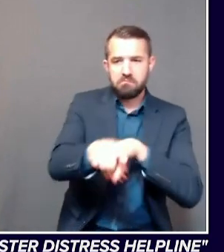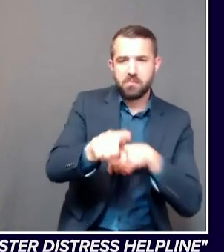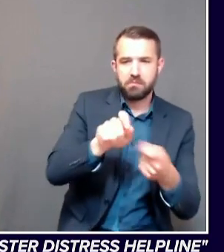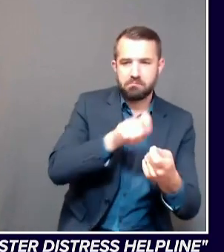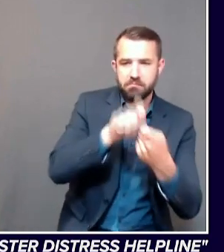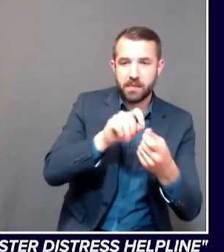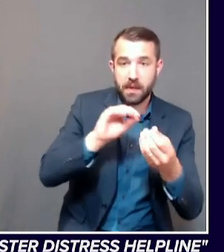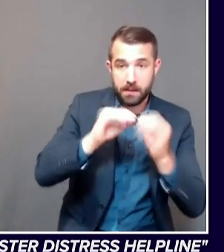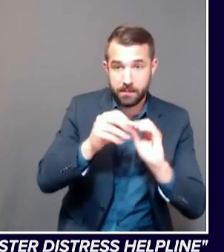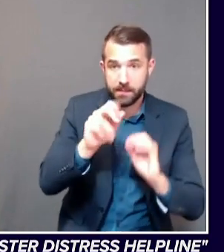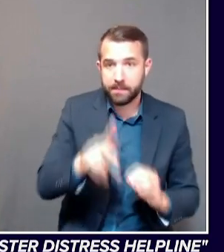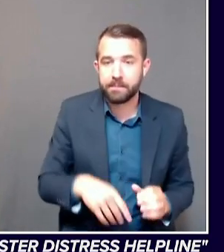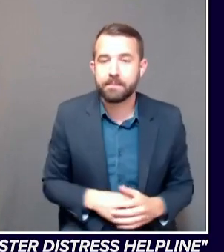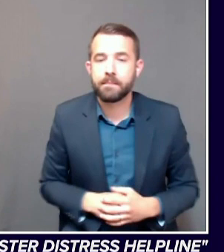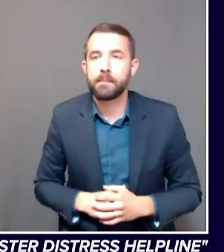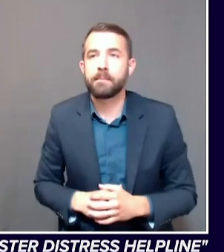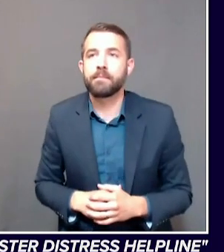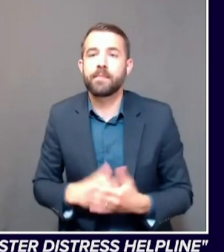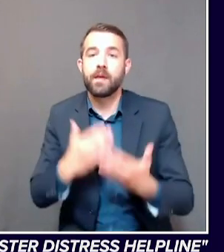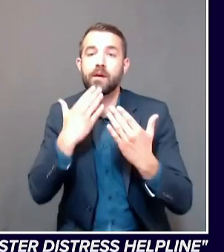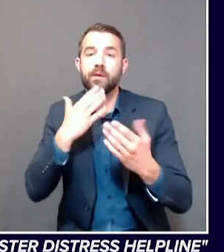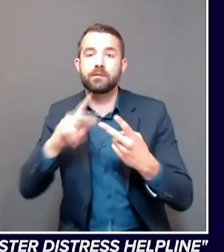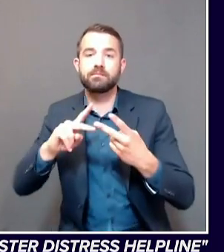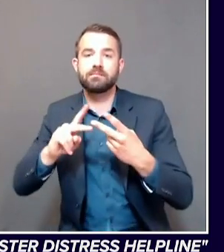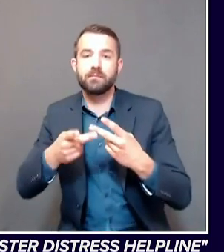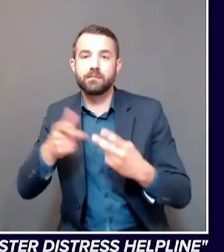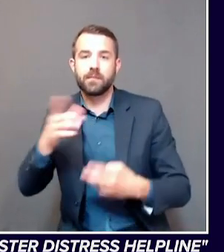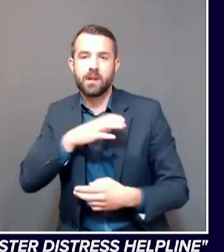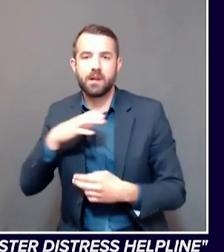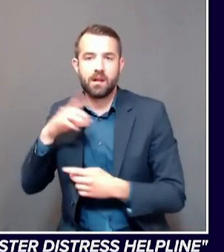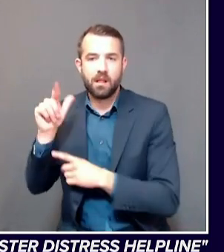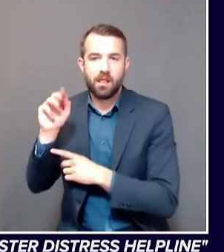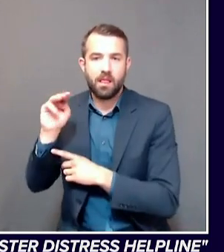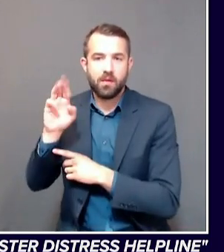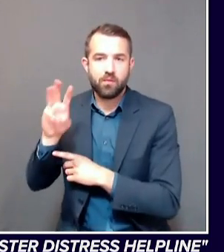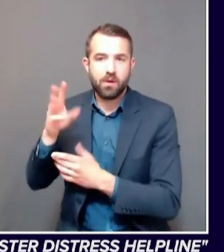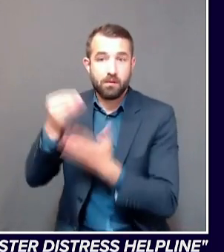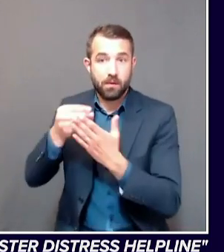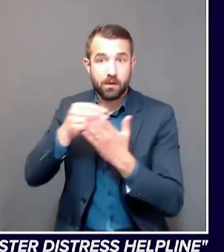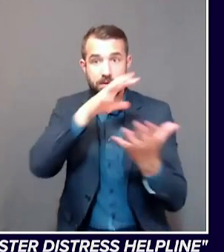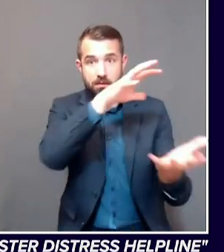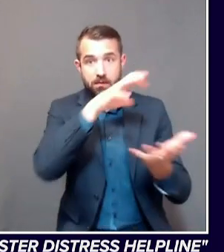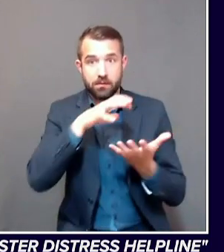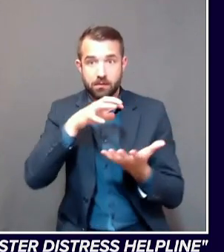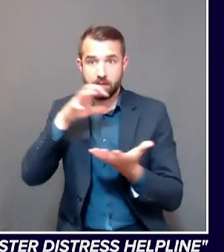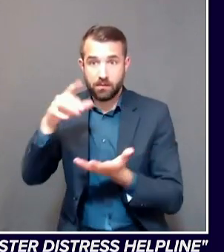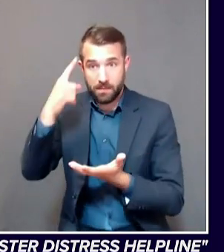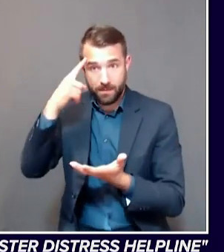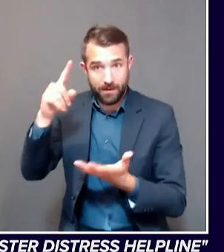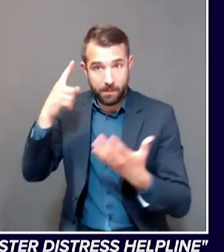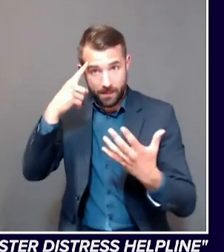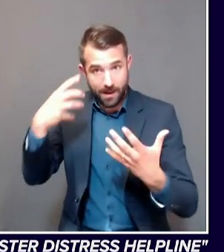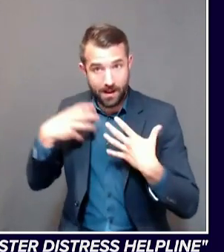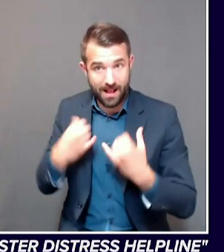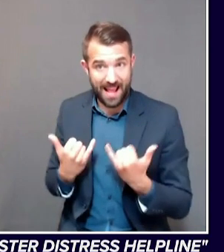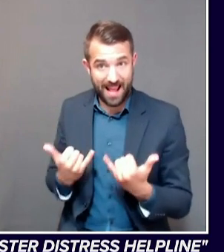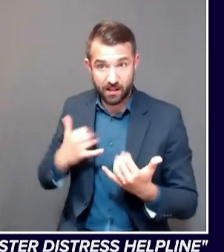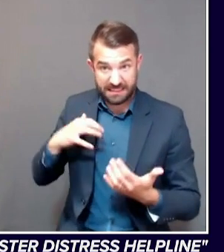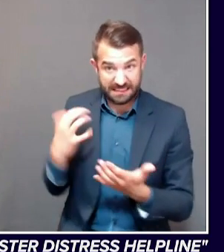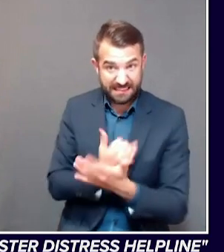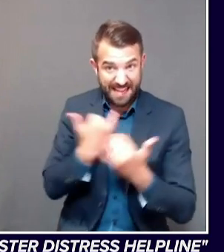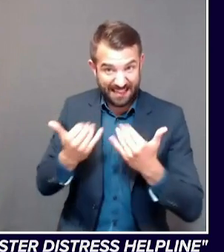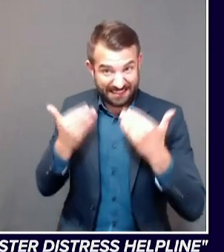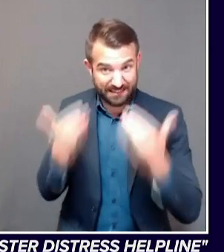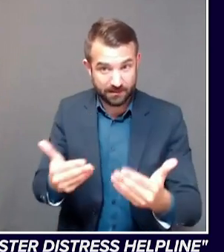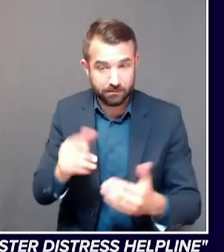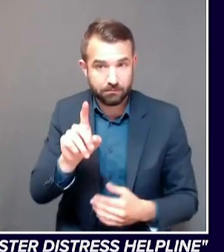this new money that's being allocated and put towards mental health, why now? Why did we feel this was the time to roll this out?